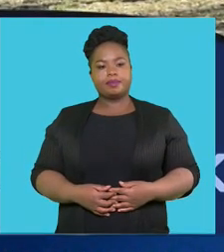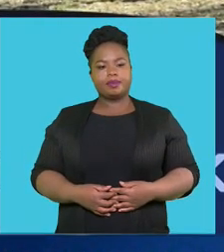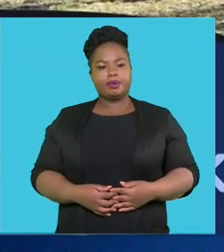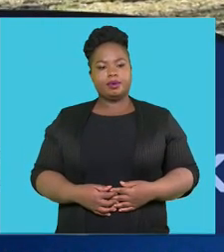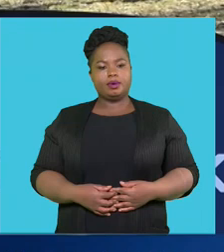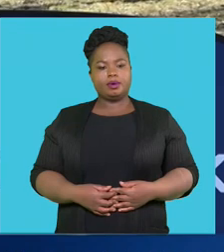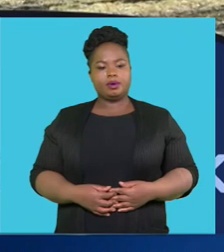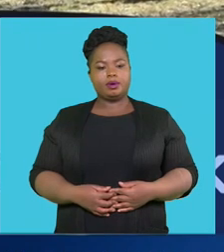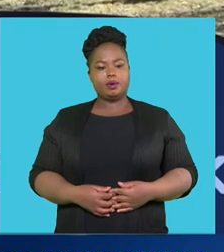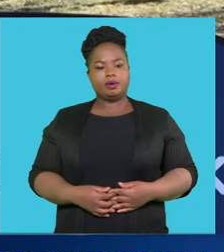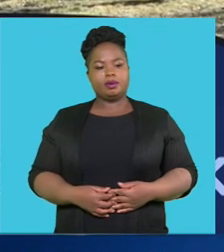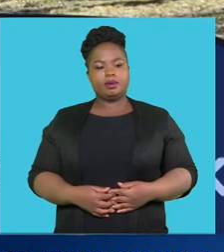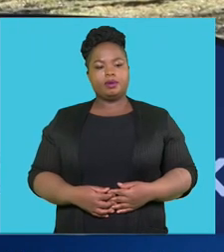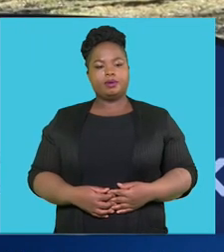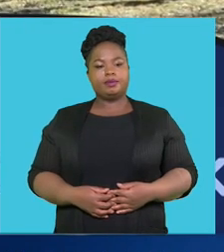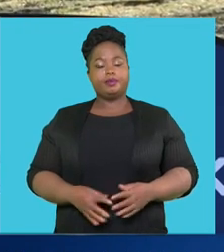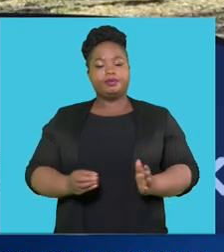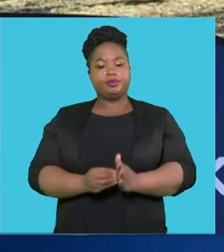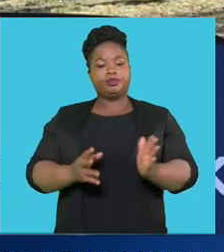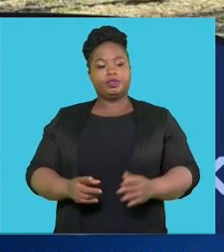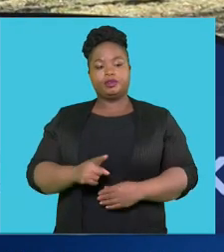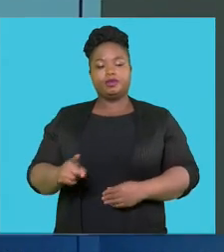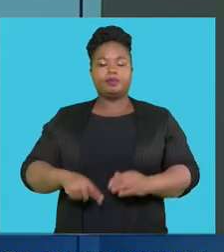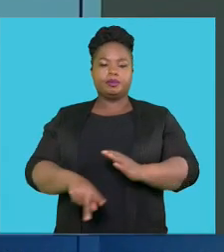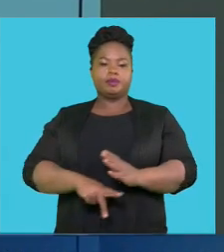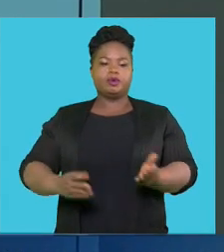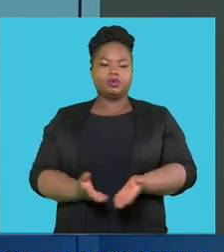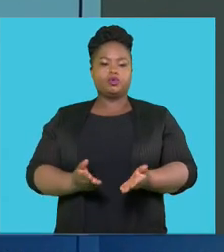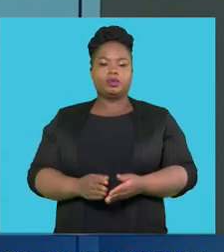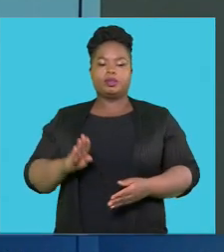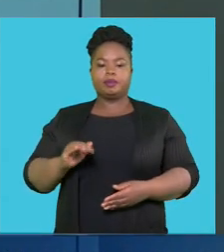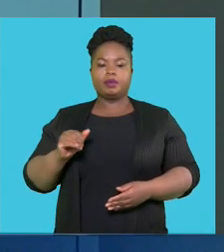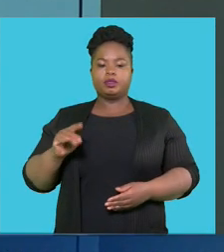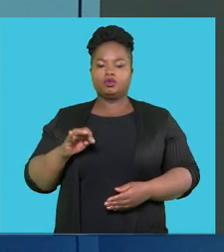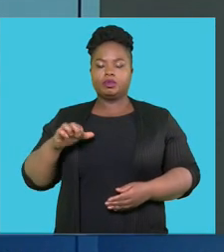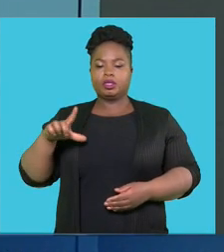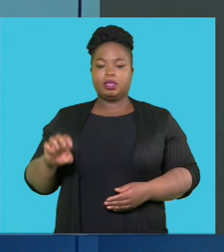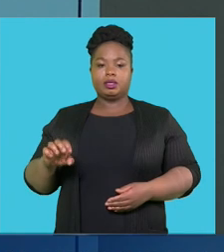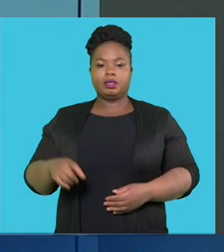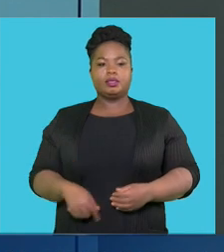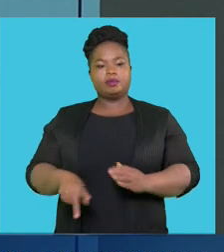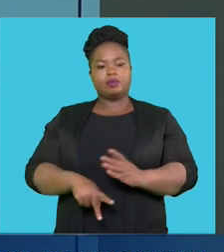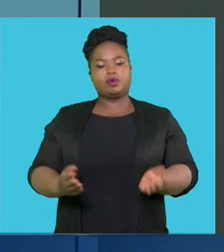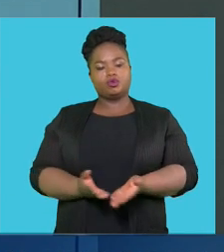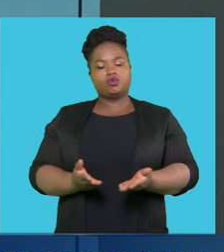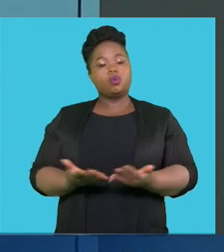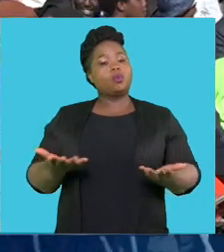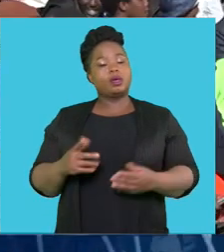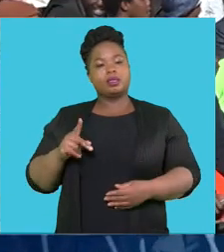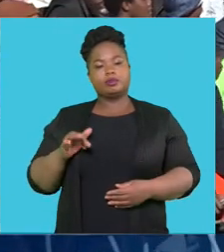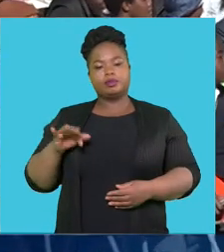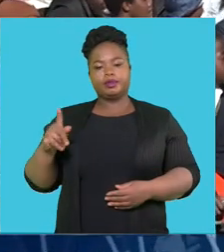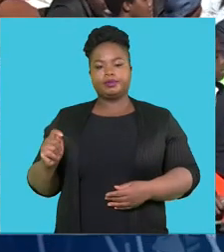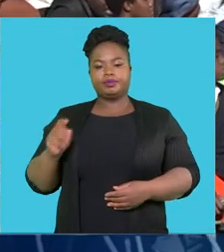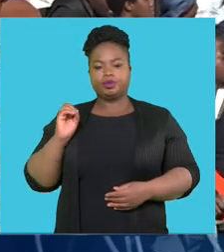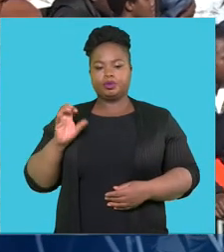Bathule umthwalo wabazali babafundi besikole samabanga phansi ibathuhile primary school endaweni yaseClipspruit